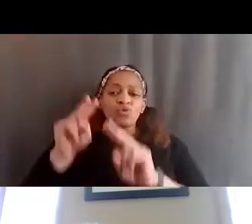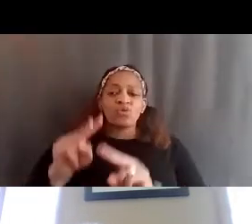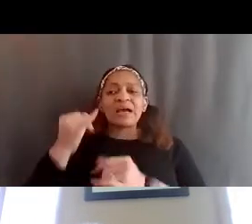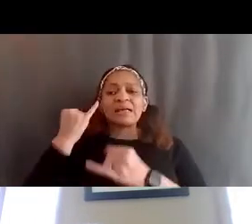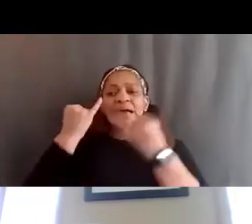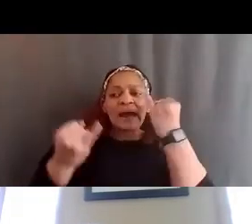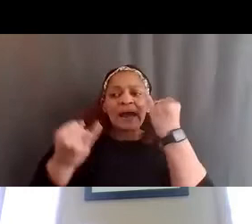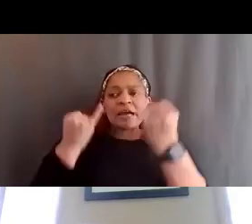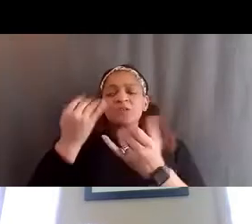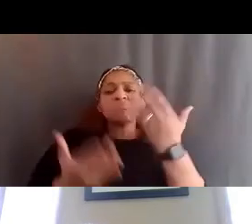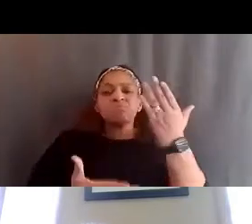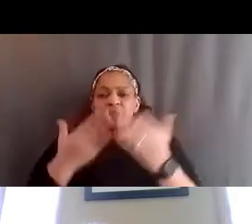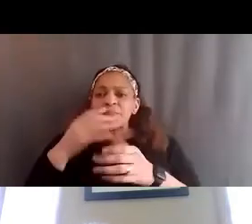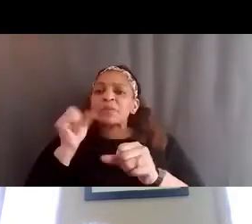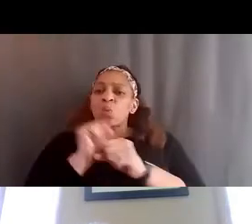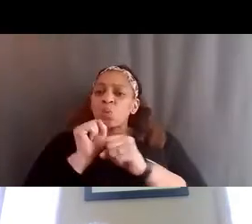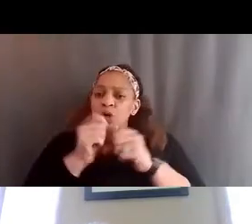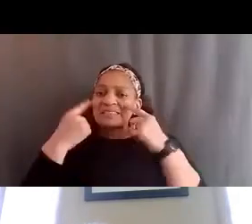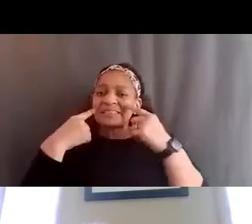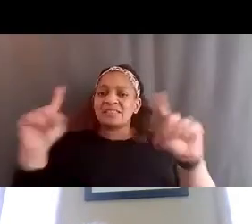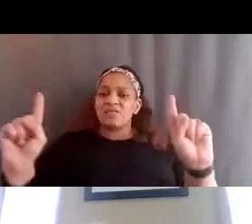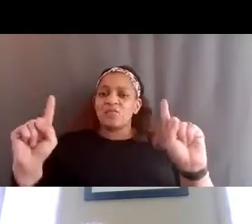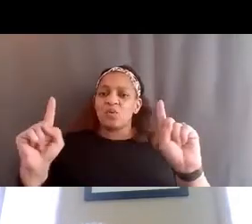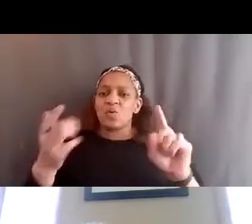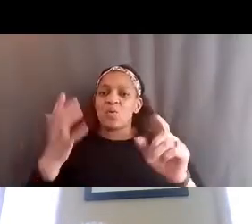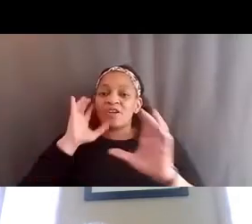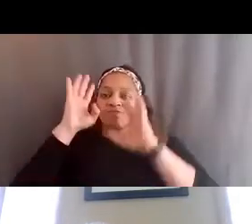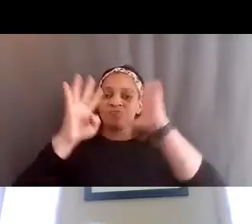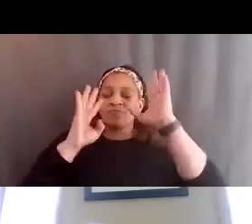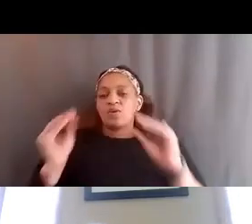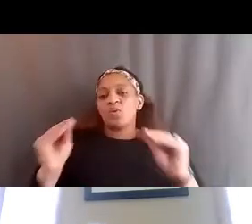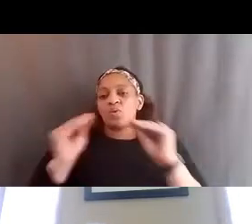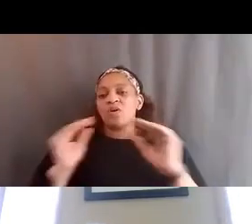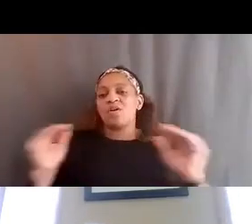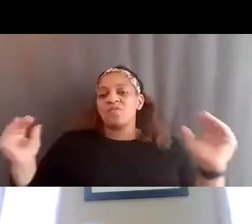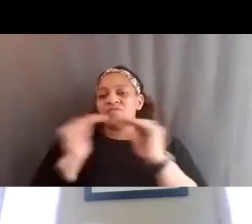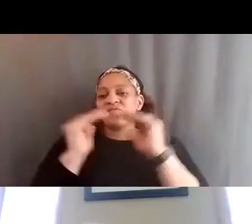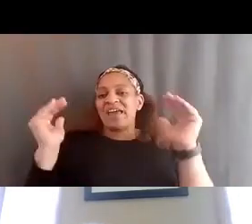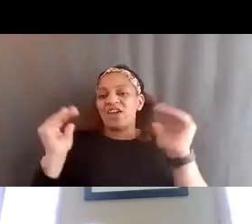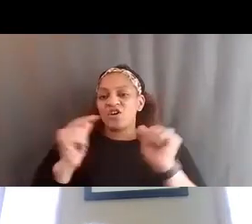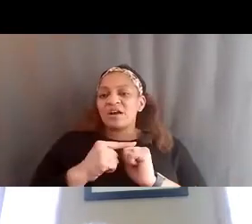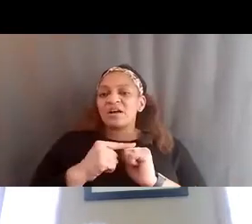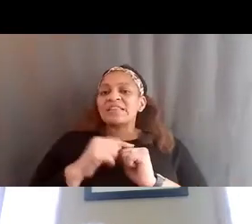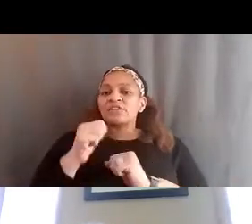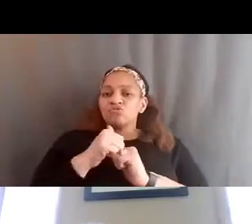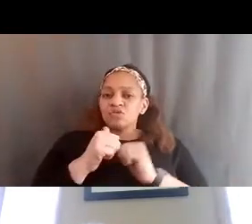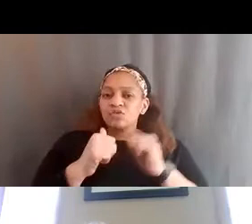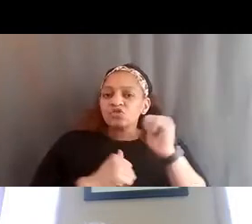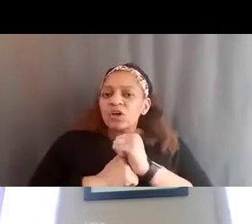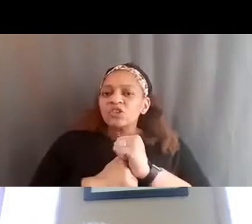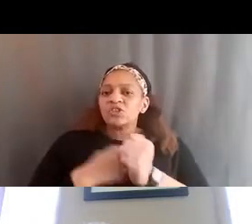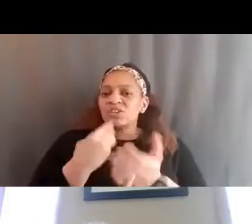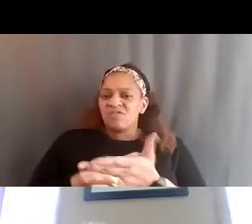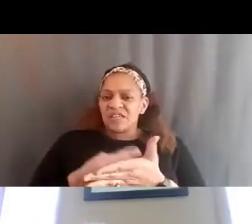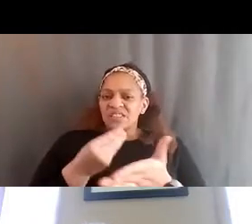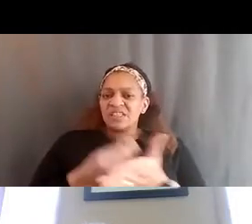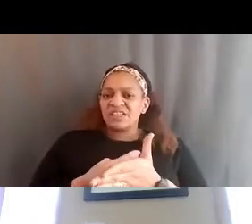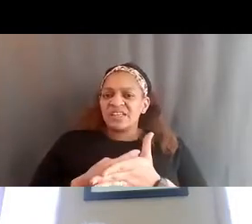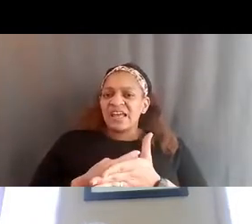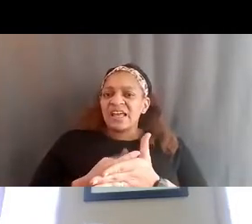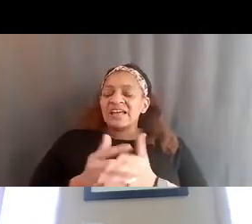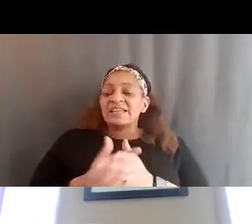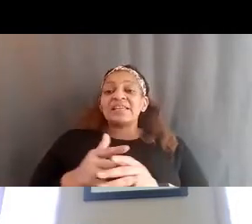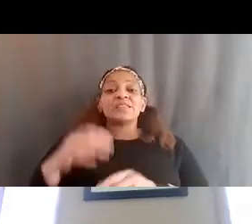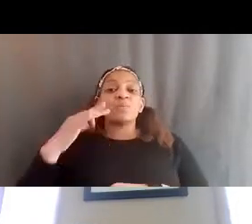work to create more fair funding structures that benefit both provider and funder equally, creates